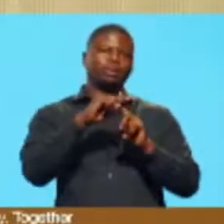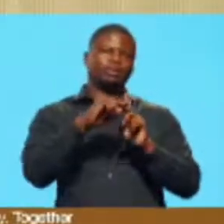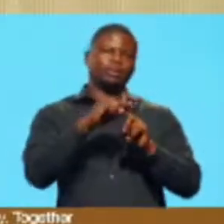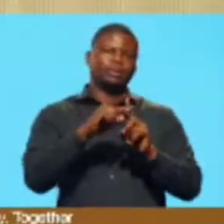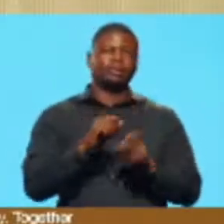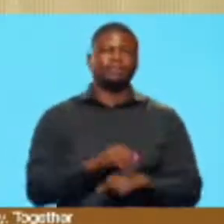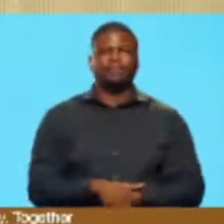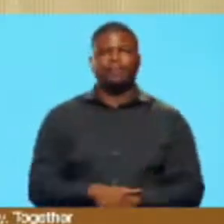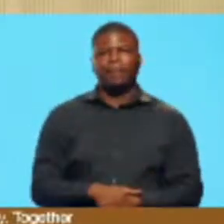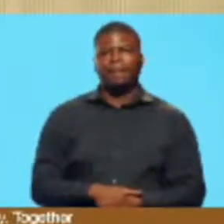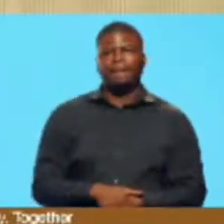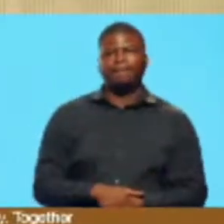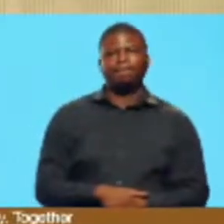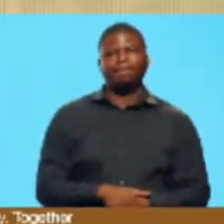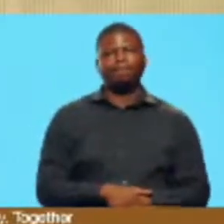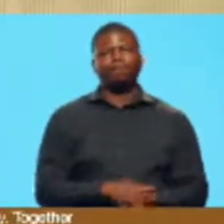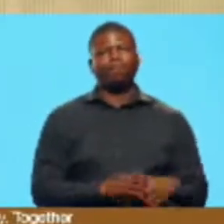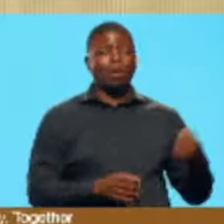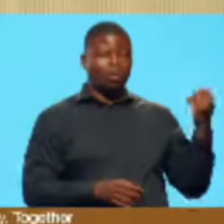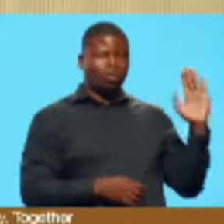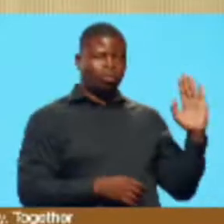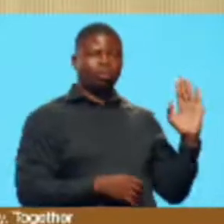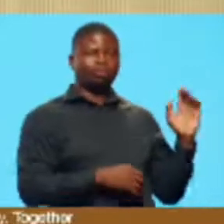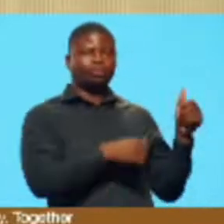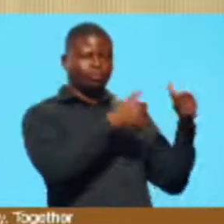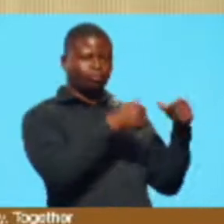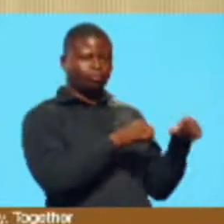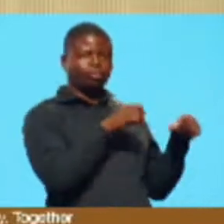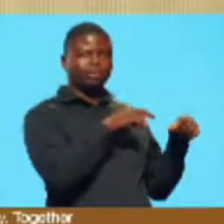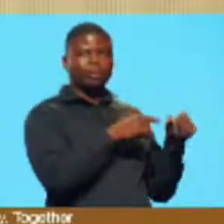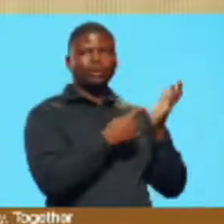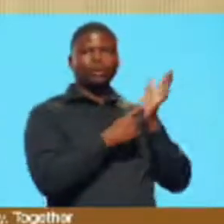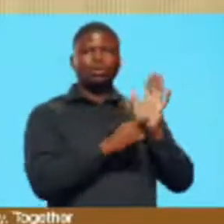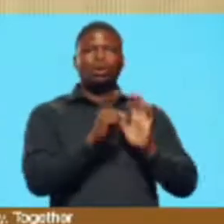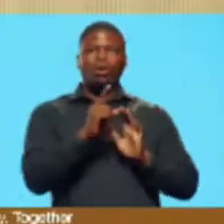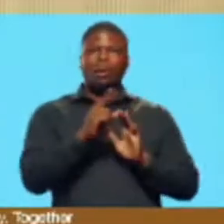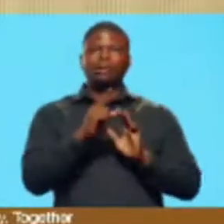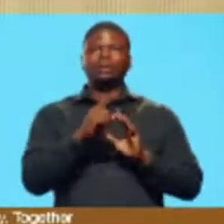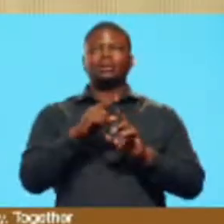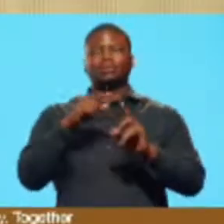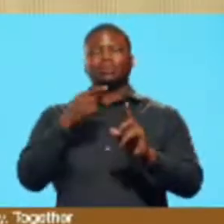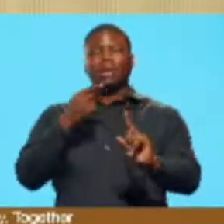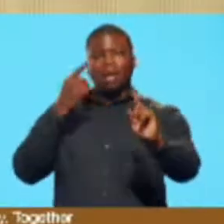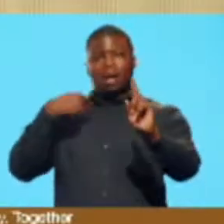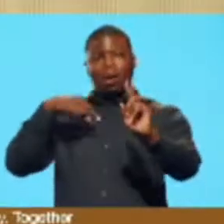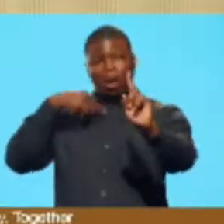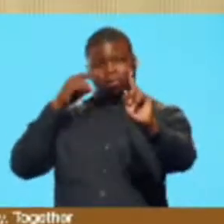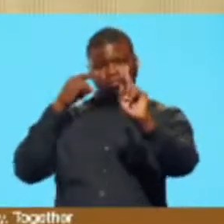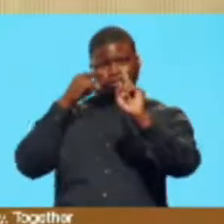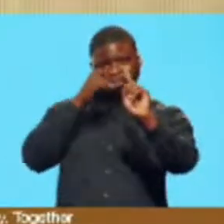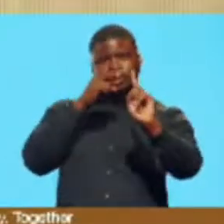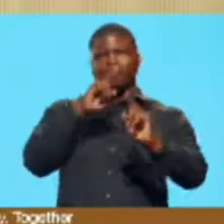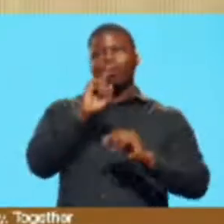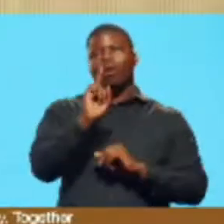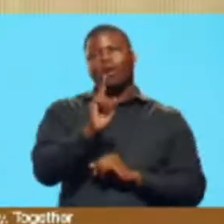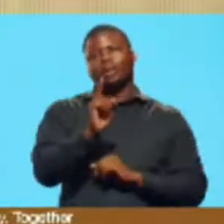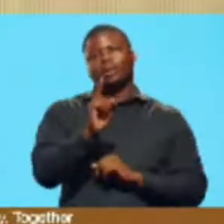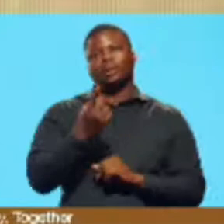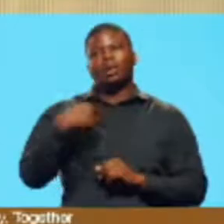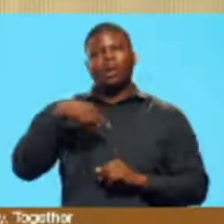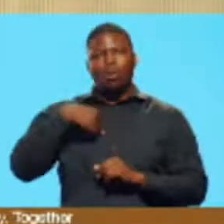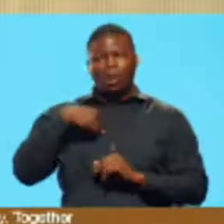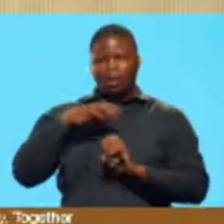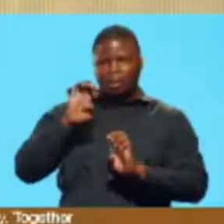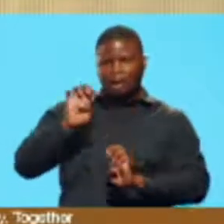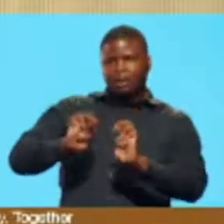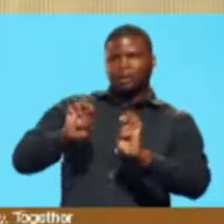The next slide is just showing what was the aim of this exercise. We're just assessing the